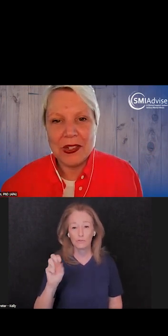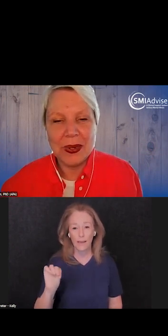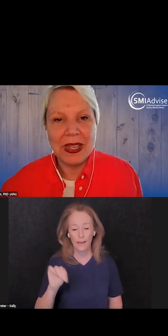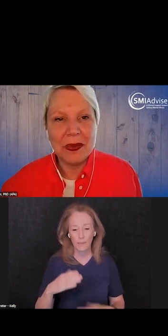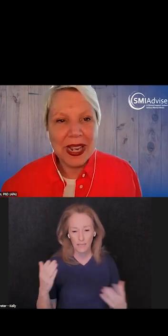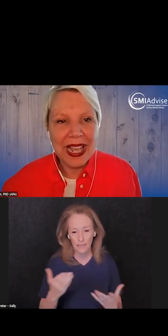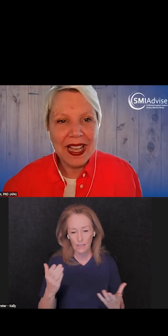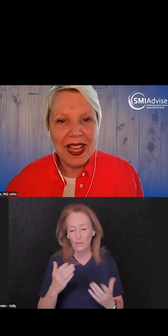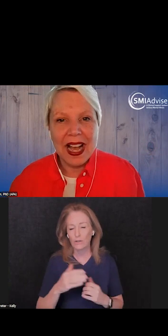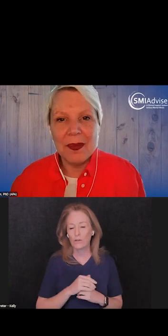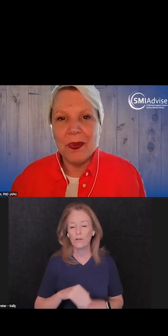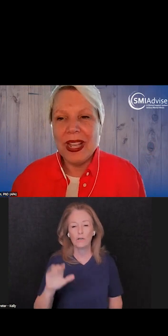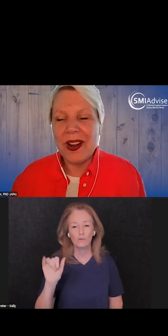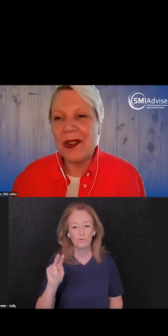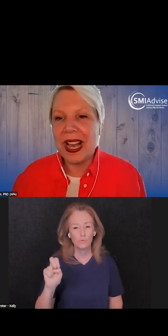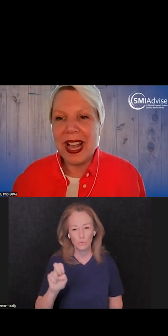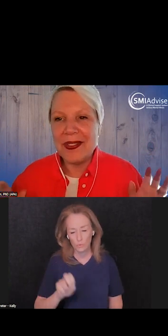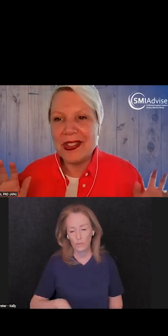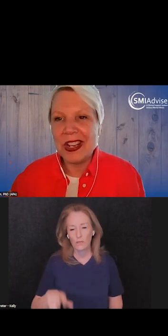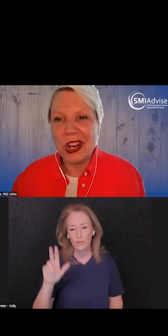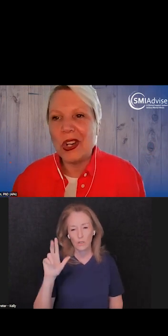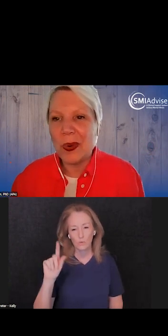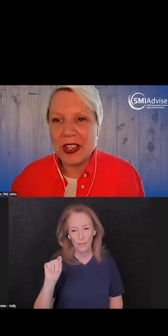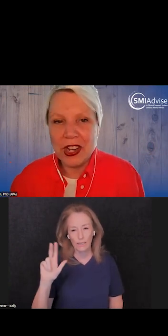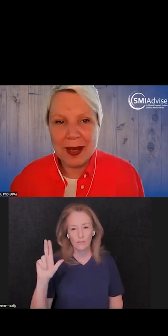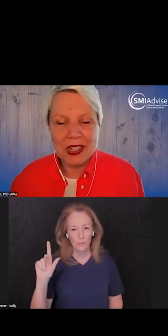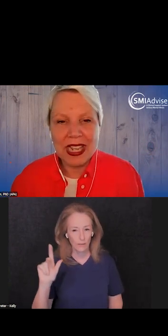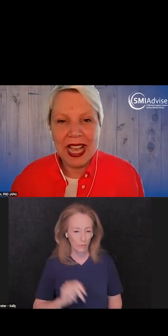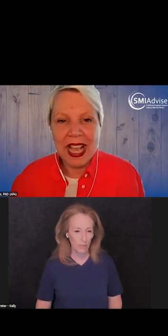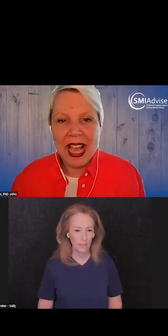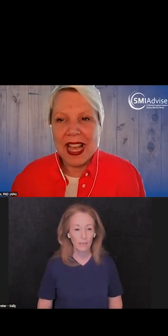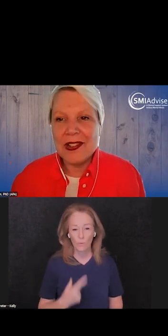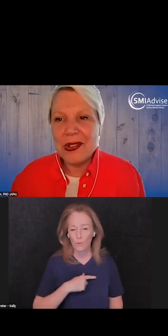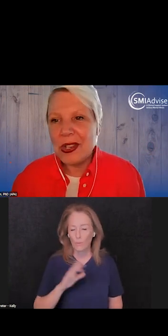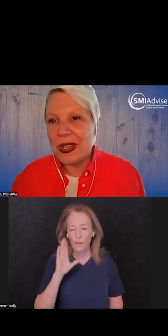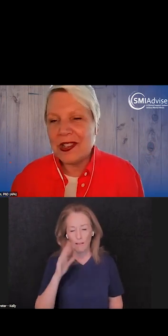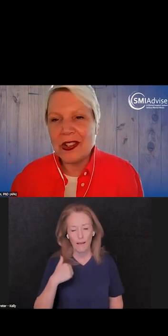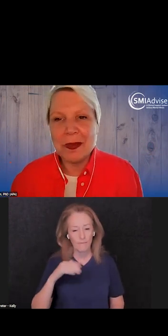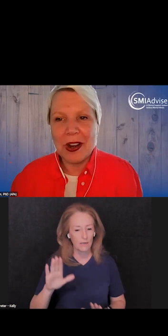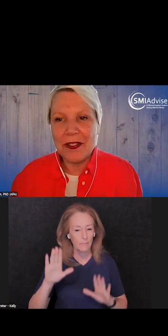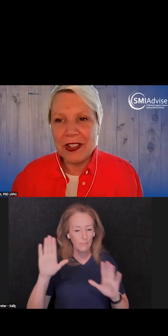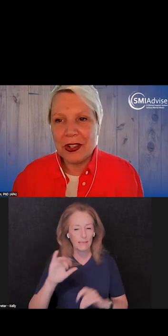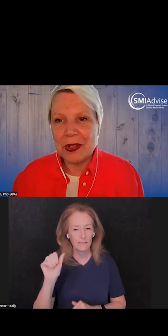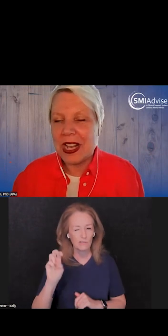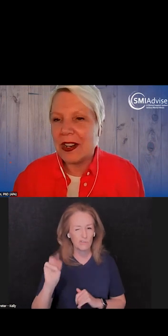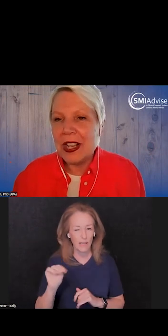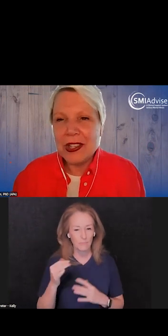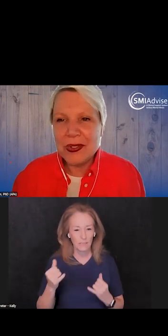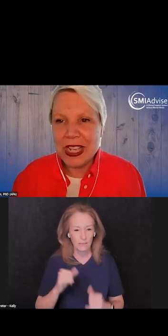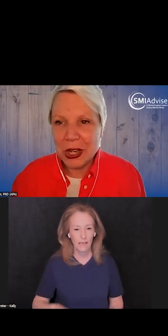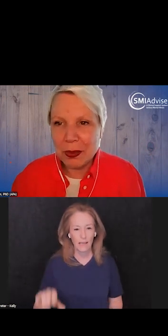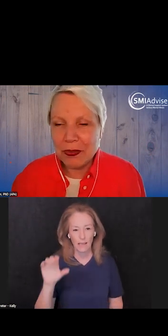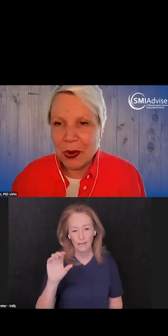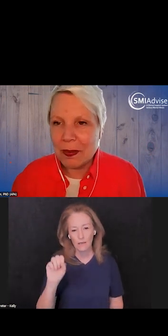of 2023. We are going to have such a great jam today, and Susie Reese is going to be our featured presenter.